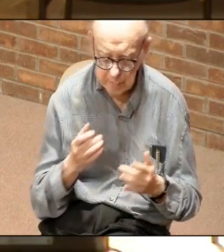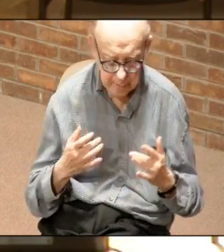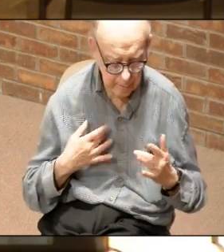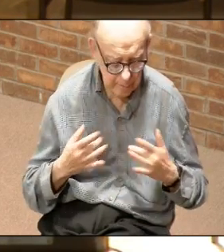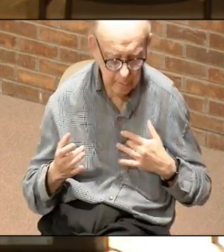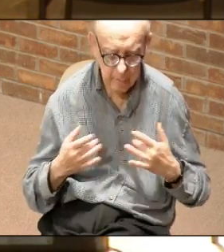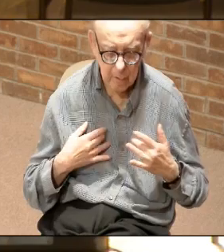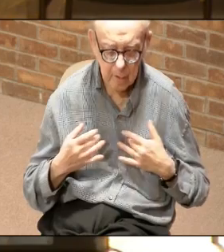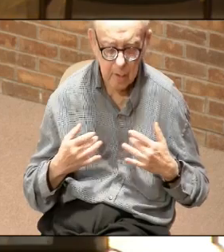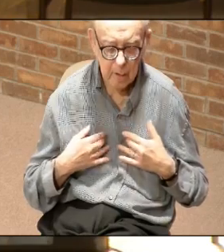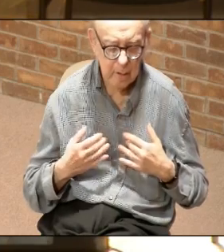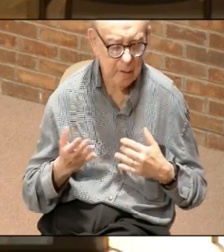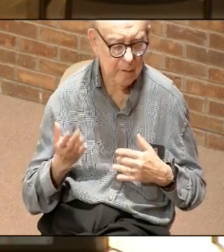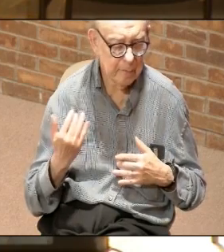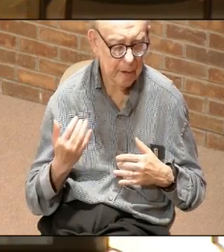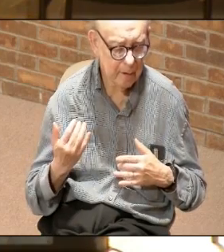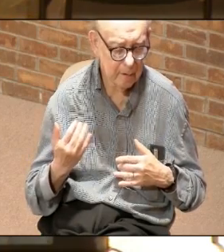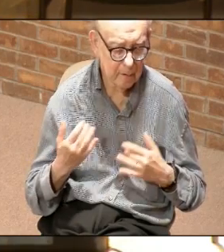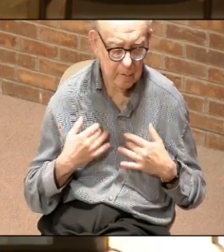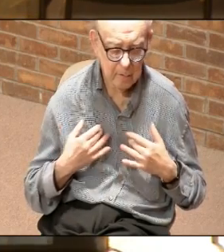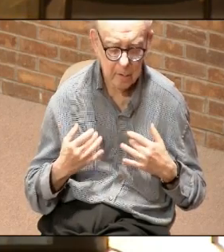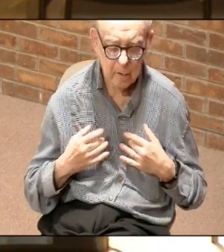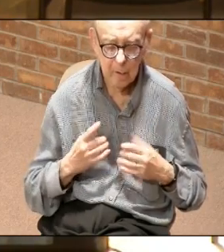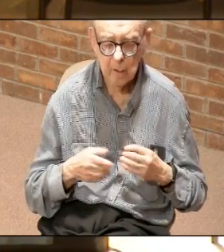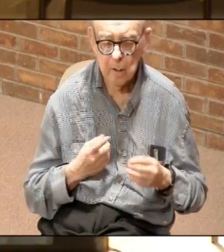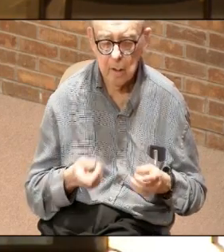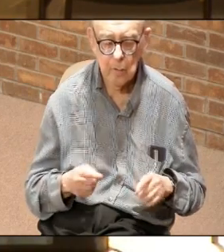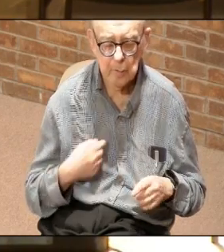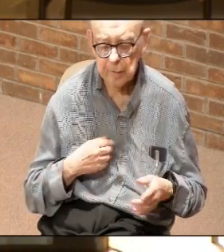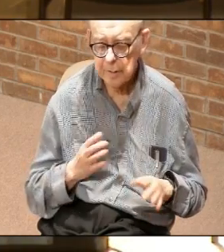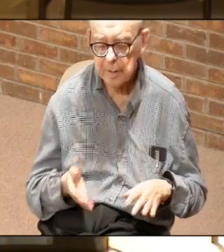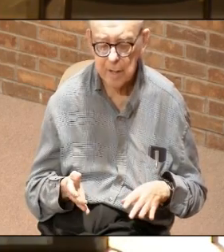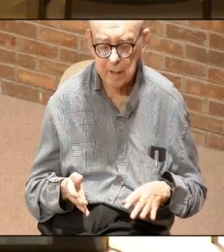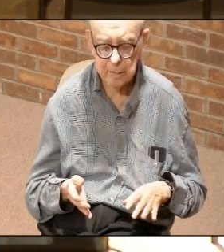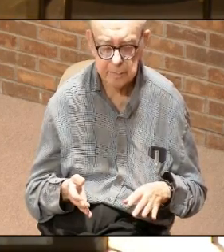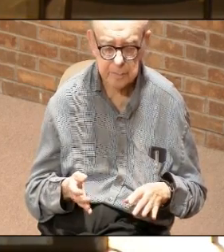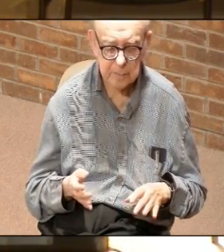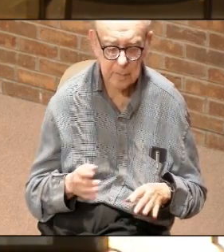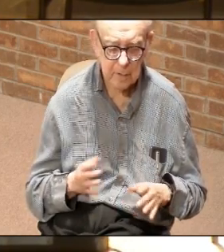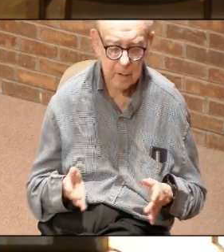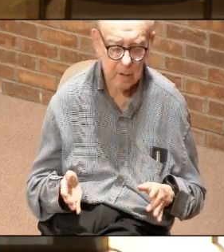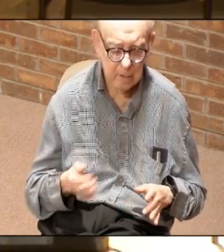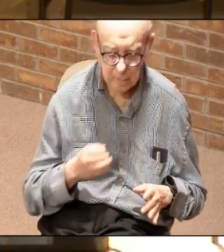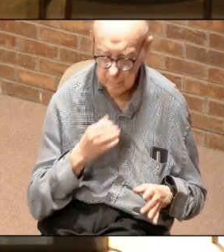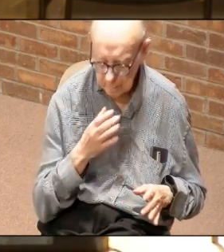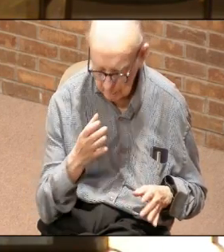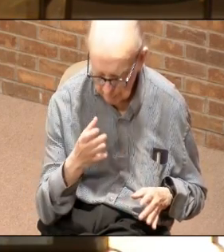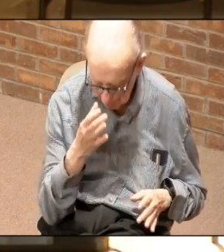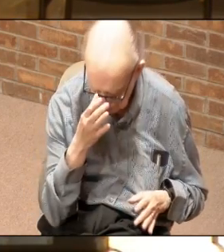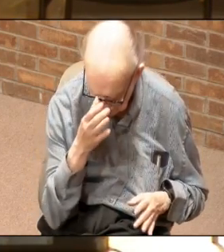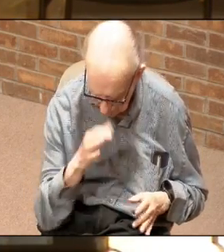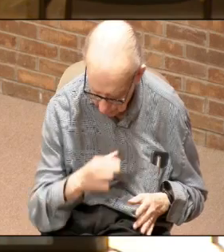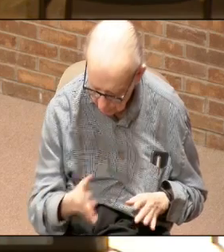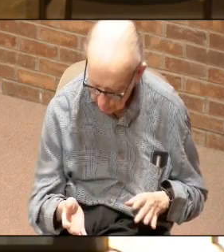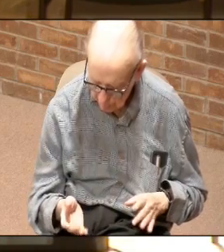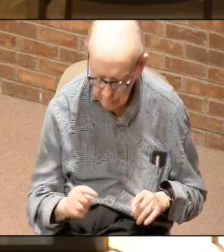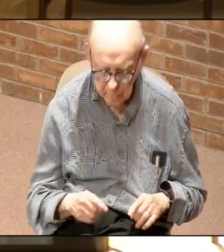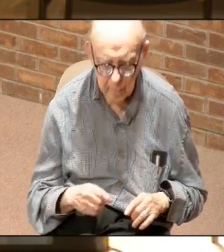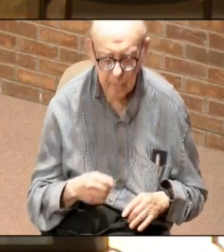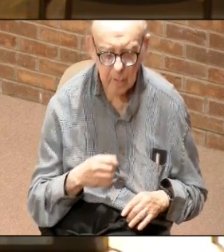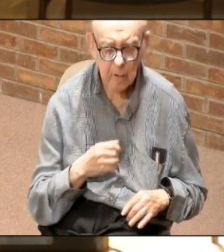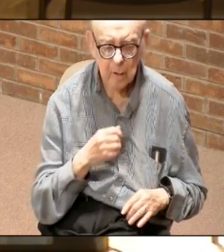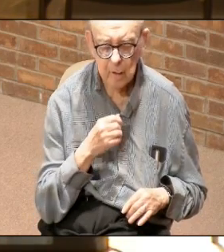concerned. It used to be, it was concerned about, okay, when am I going to die? My dad died when I was